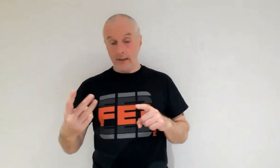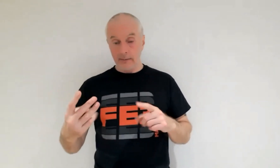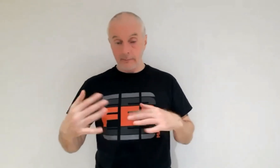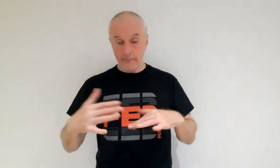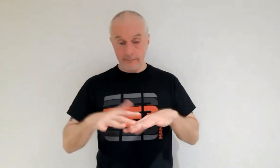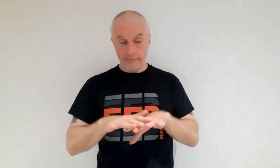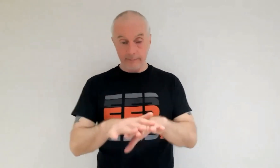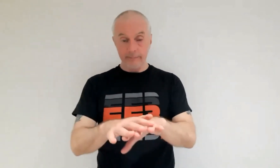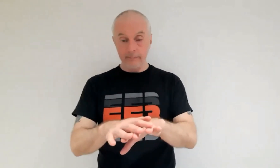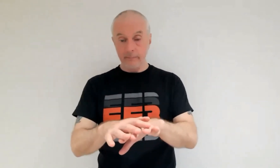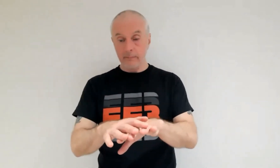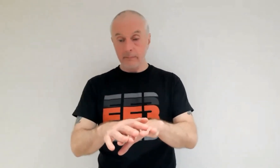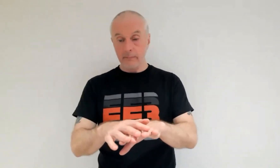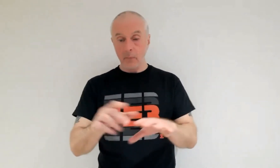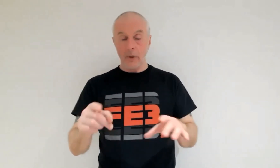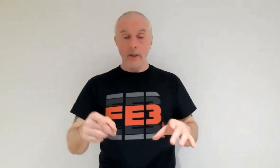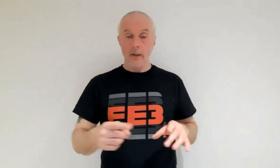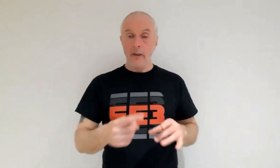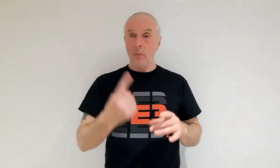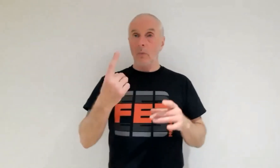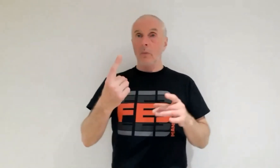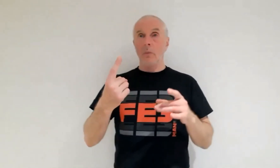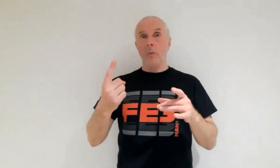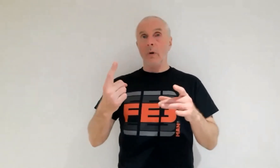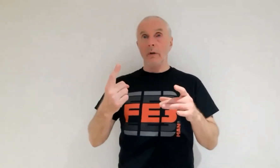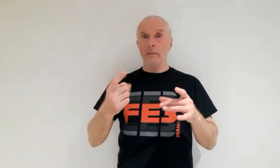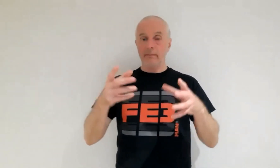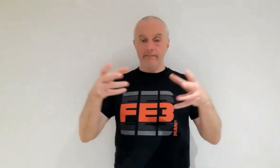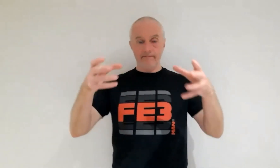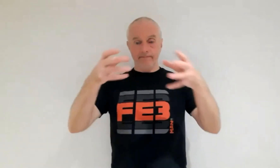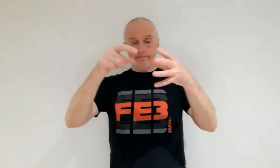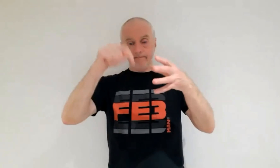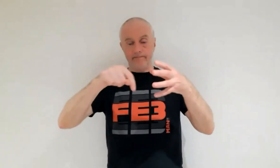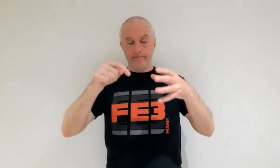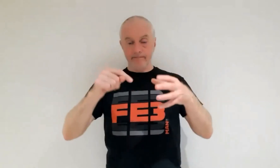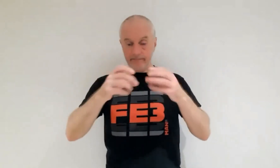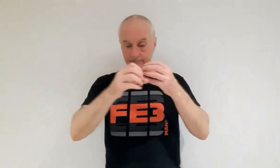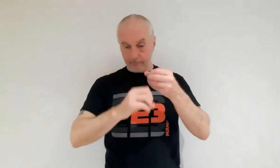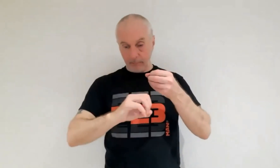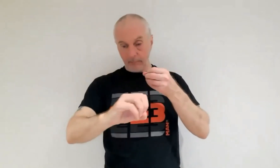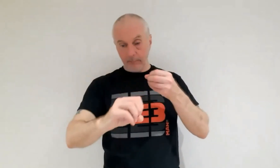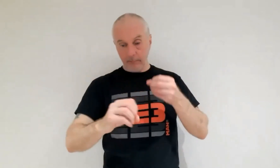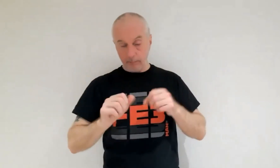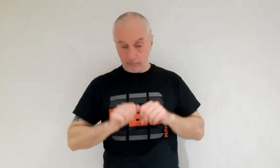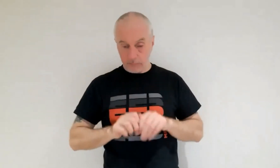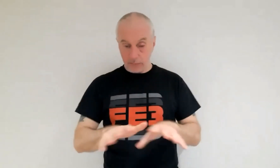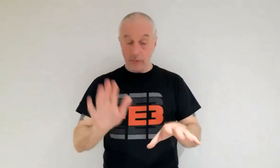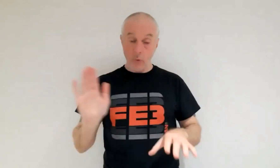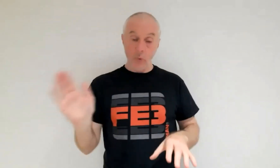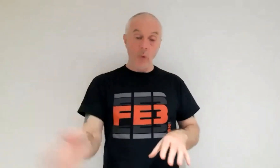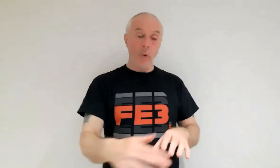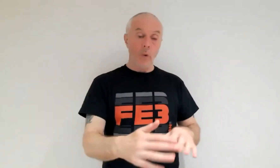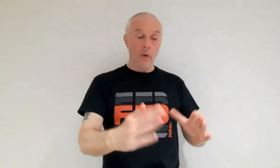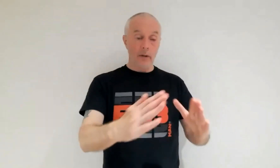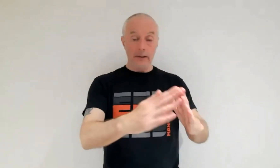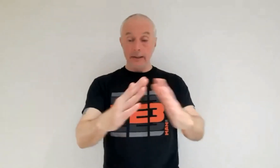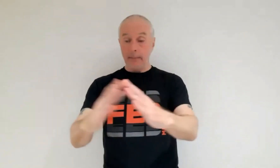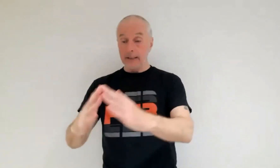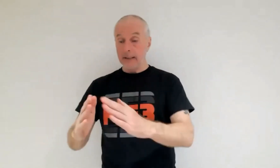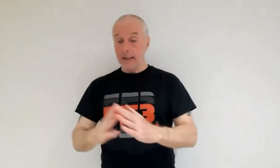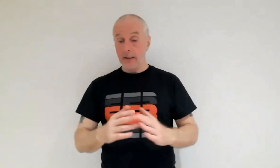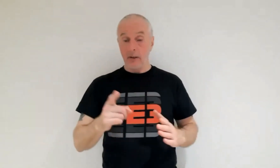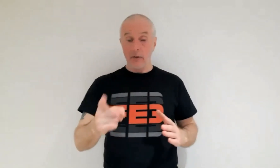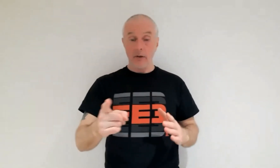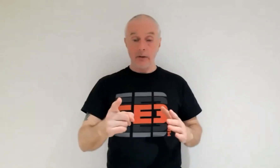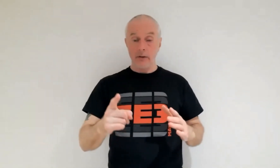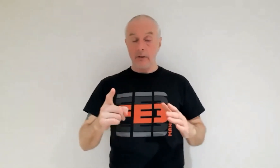with a sort of headline network. They run at different pressure tiers. All domestic are on the 4th tier, that